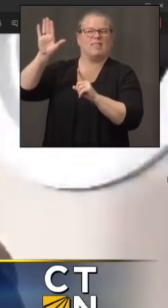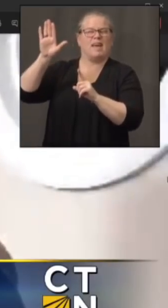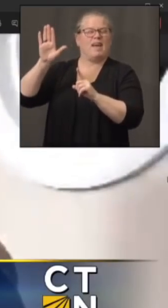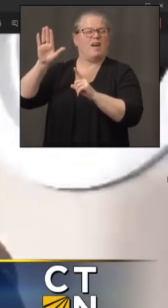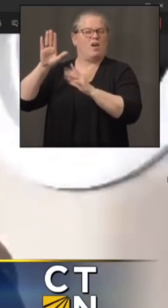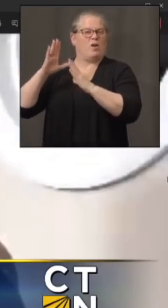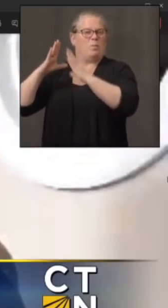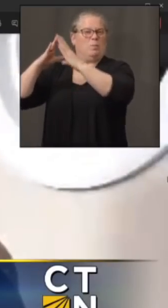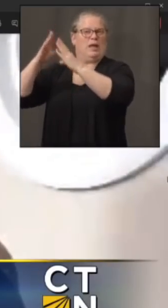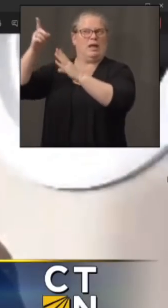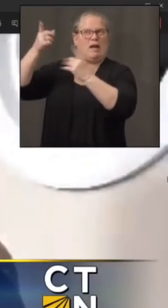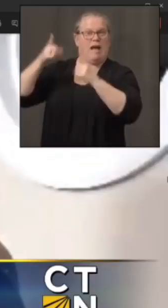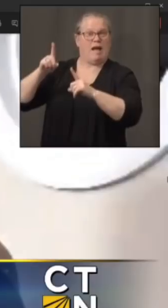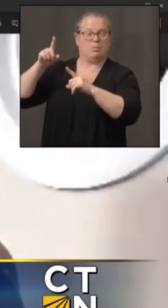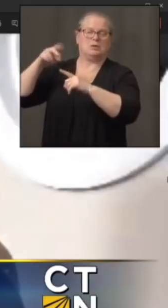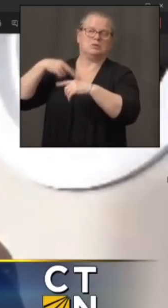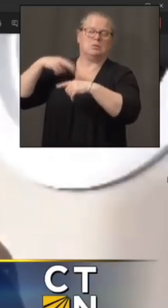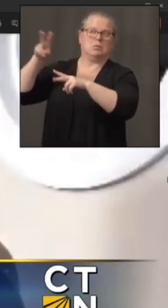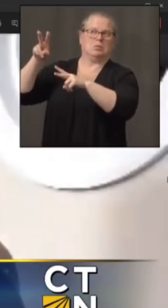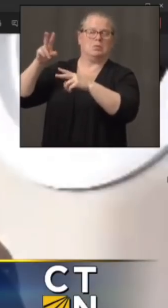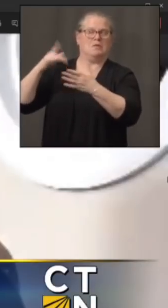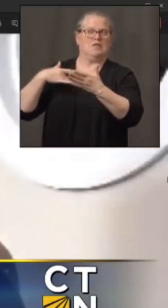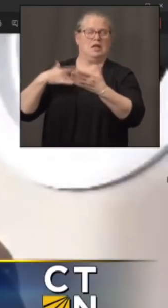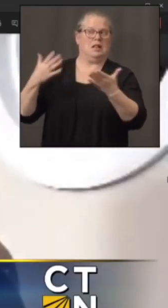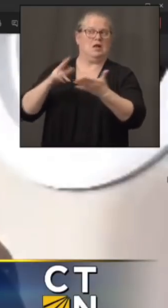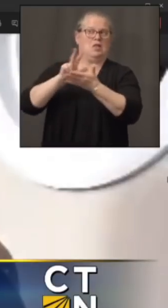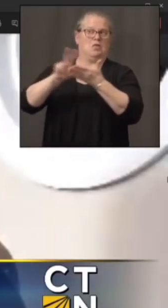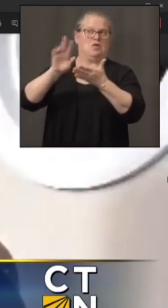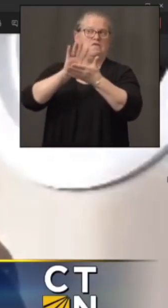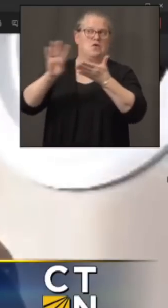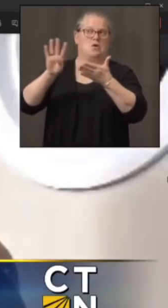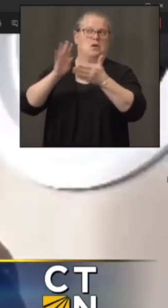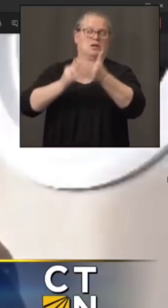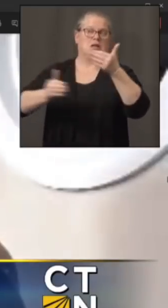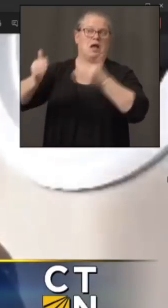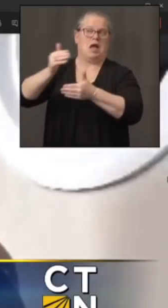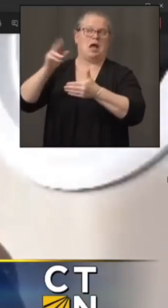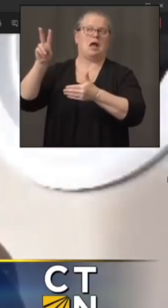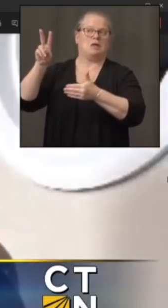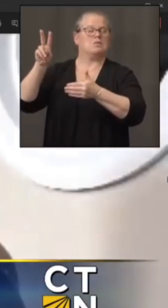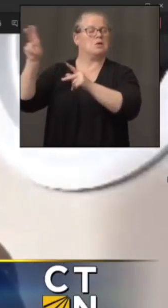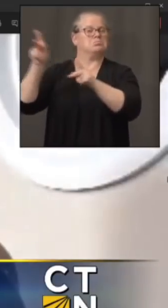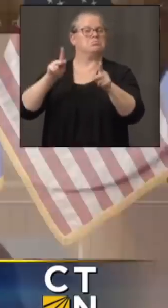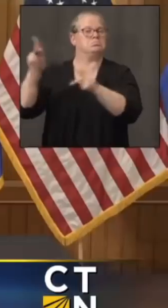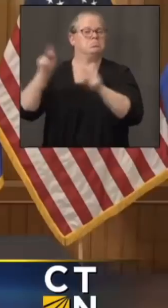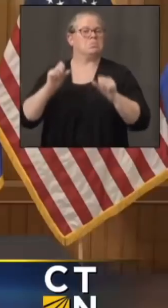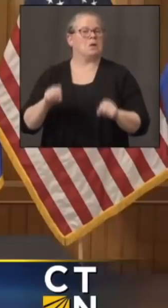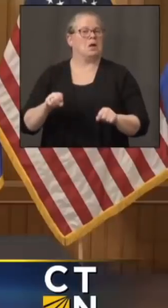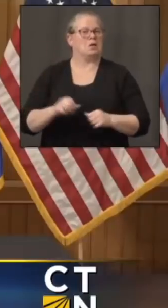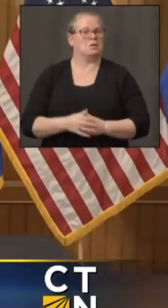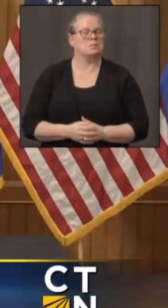the duration of their epidemic a little bit relative to ours. Okay. All right. Thank you, everybody.